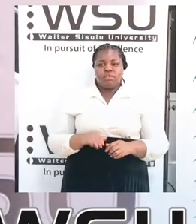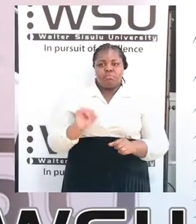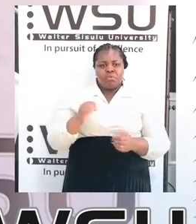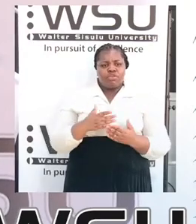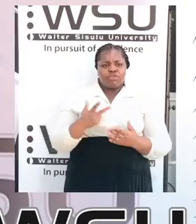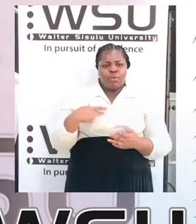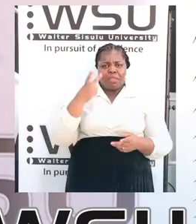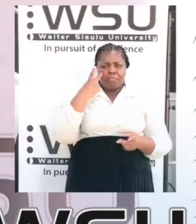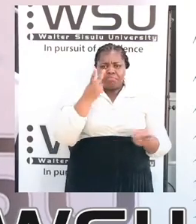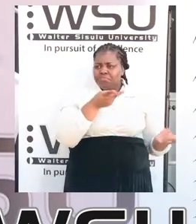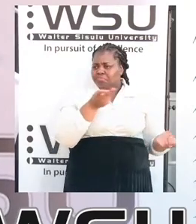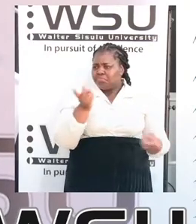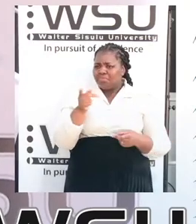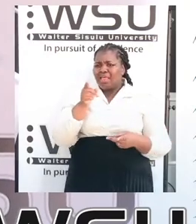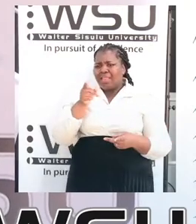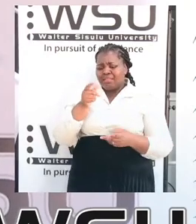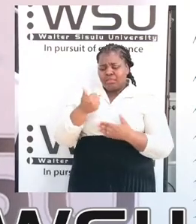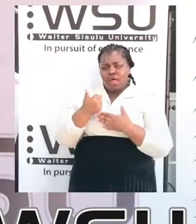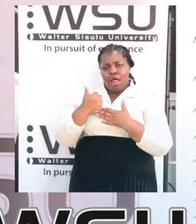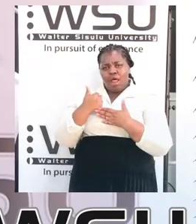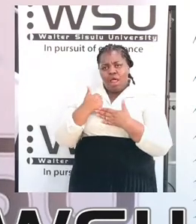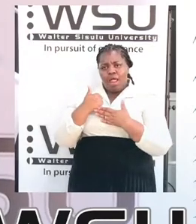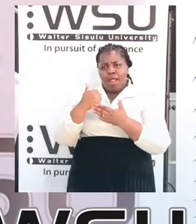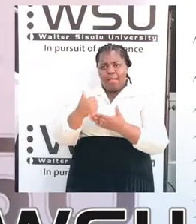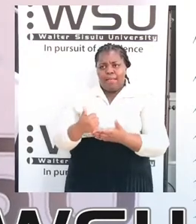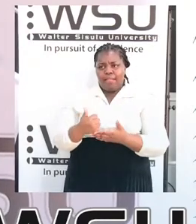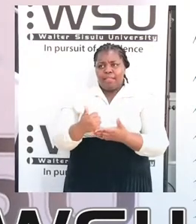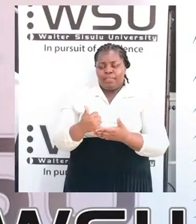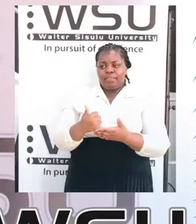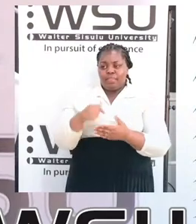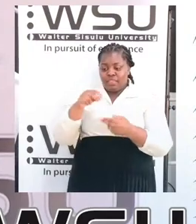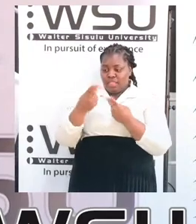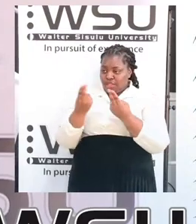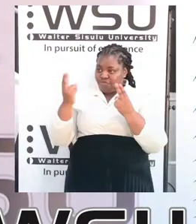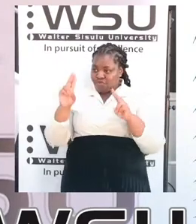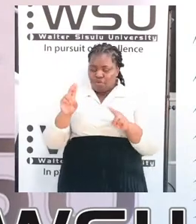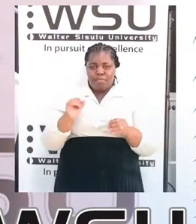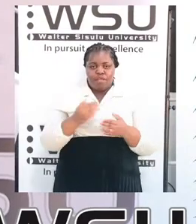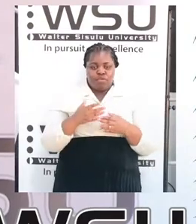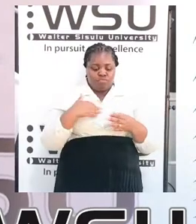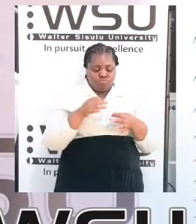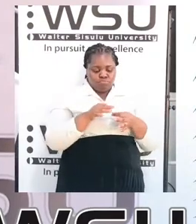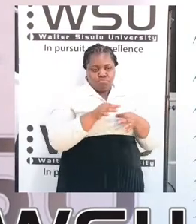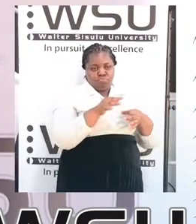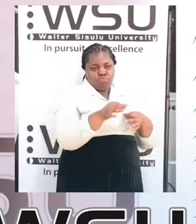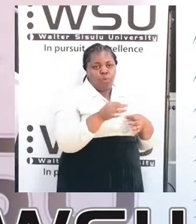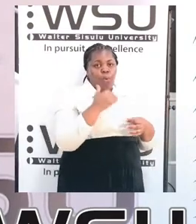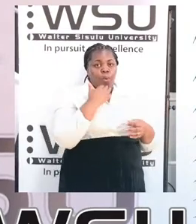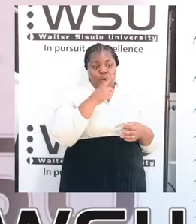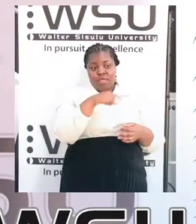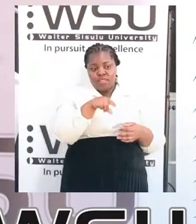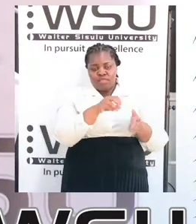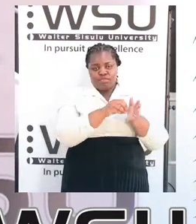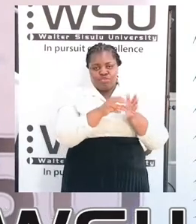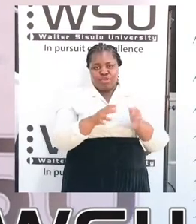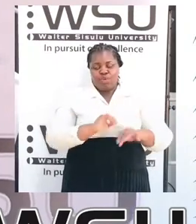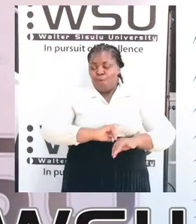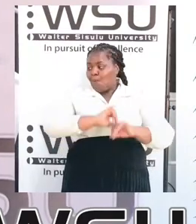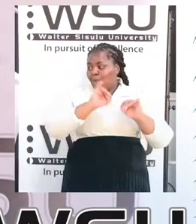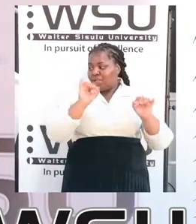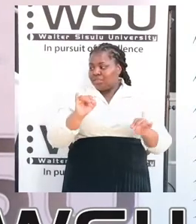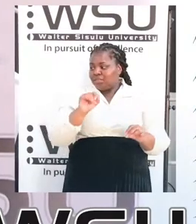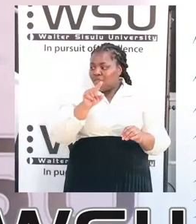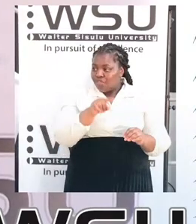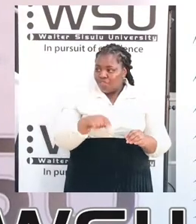see how these can help the institution and by extension our students, especially